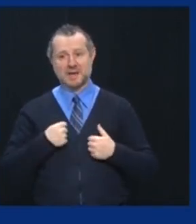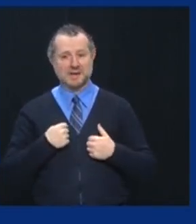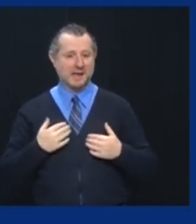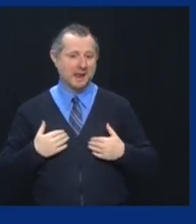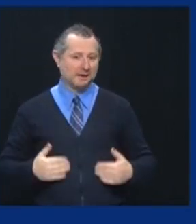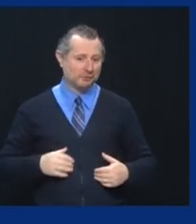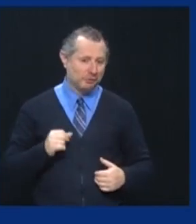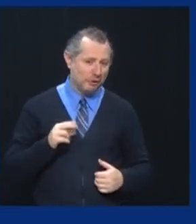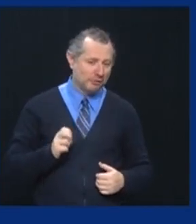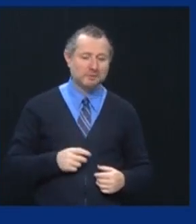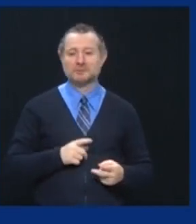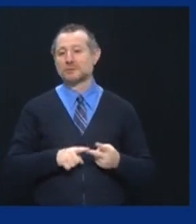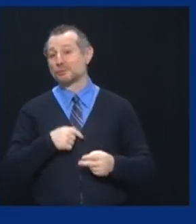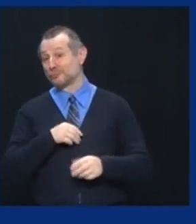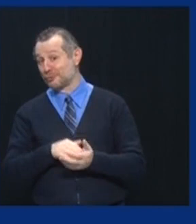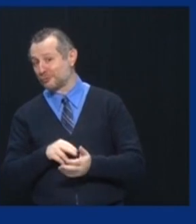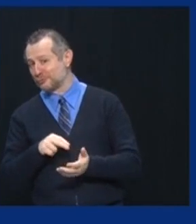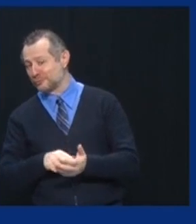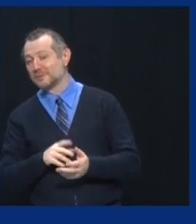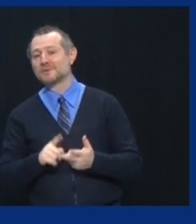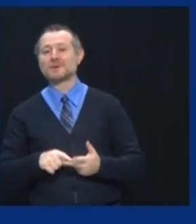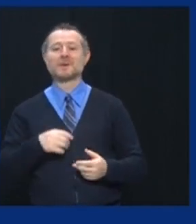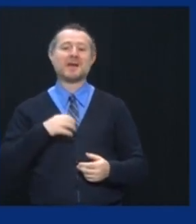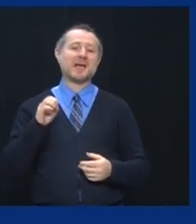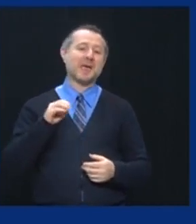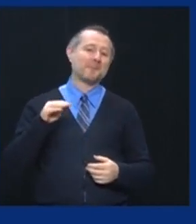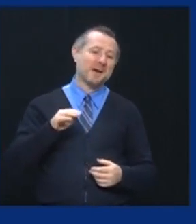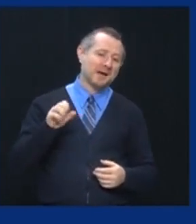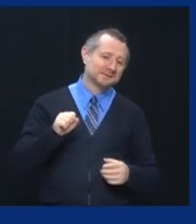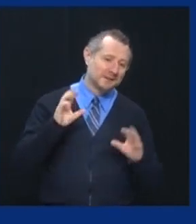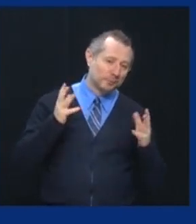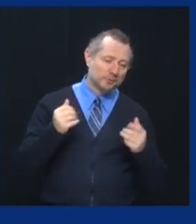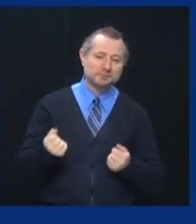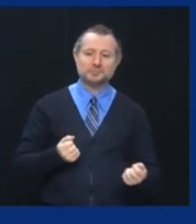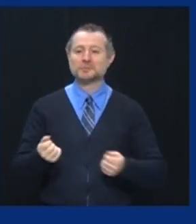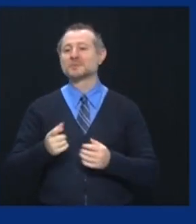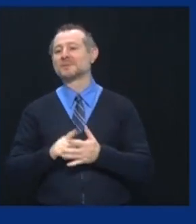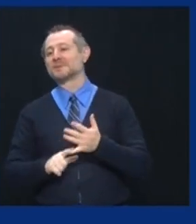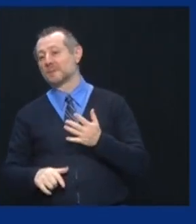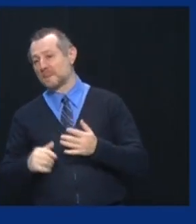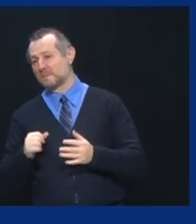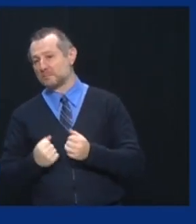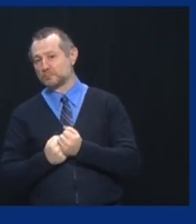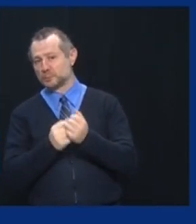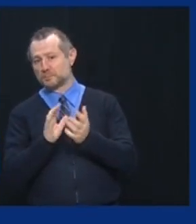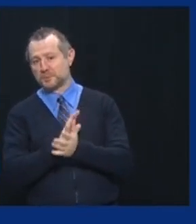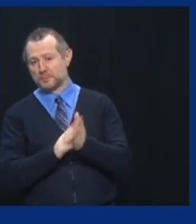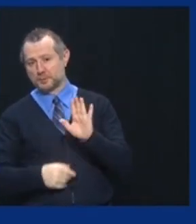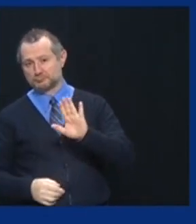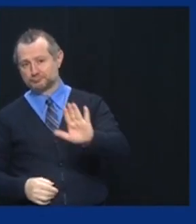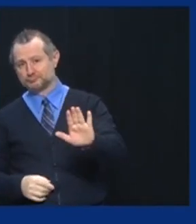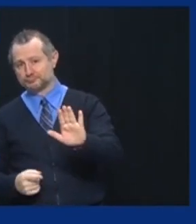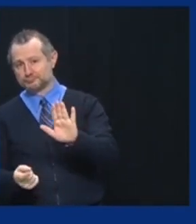doctor, nurse, etc. And you have to show proof of that at that facility.